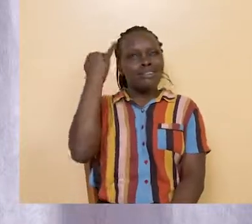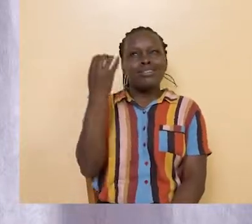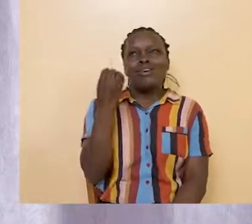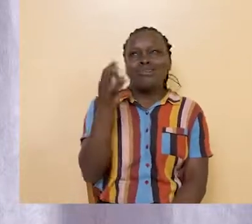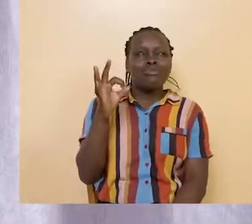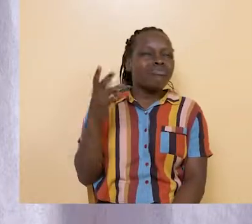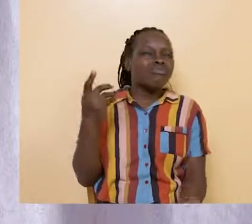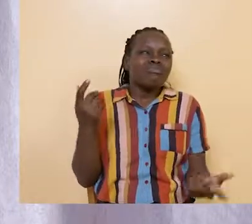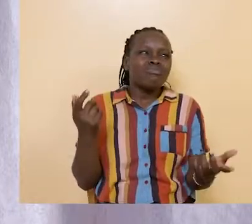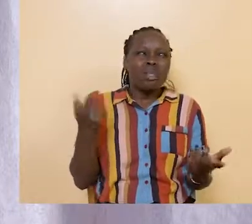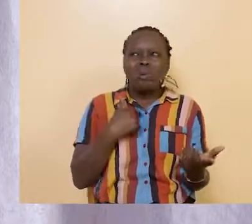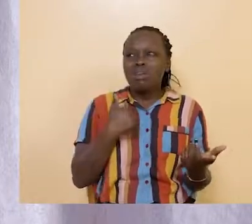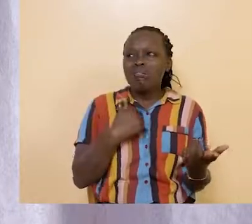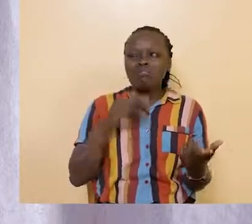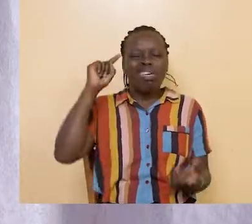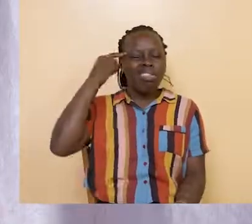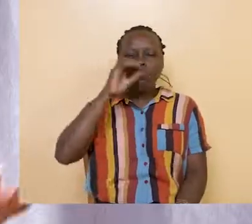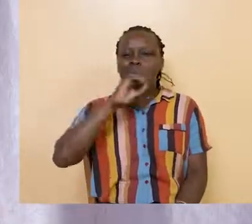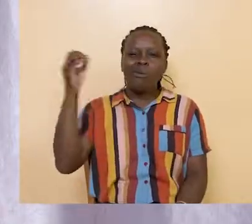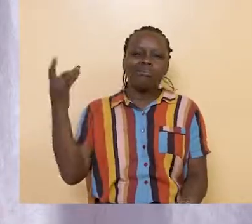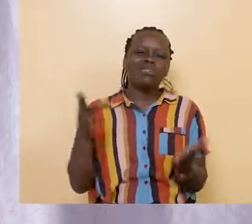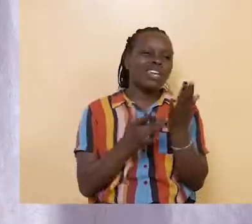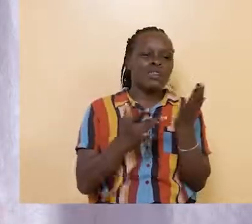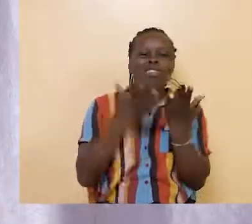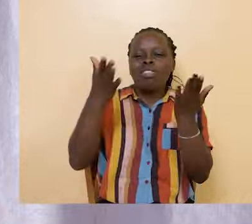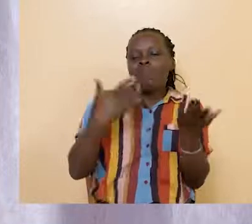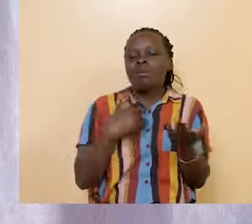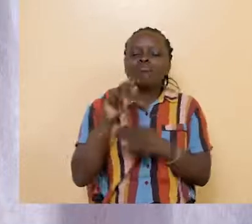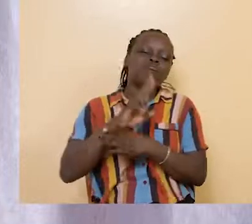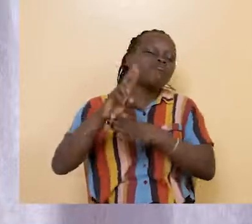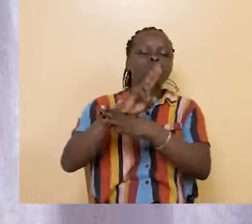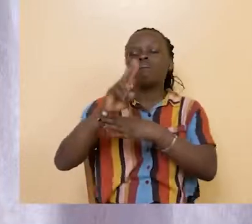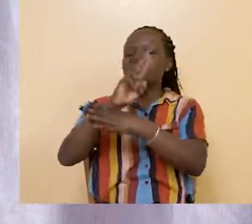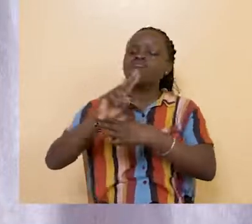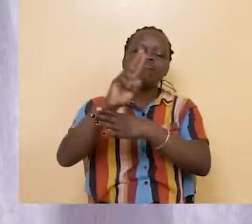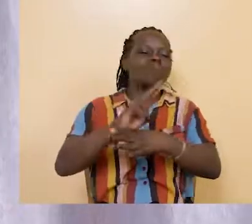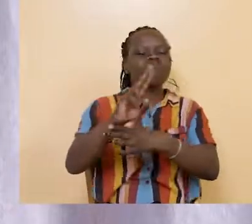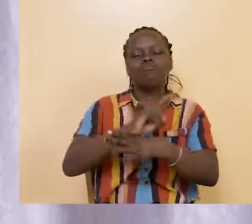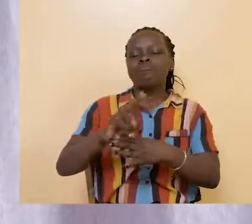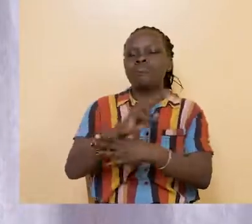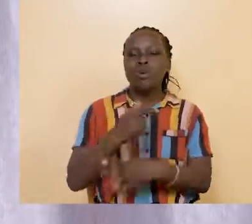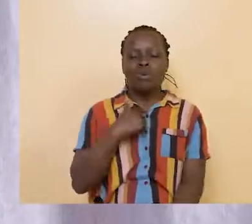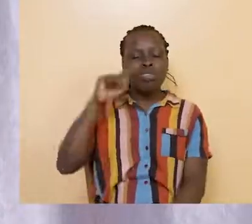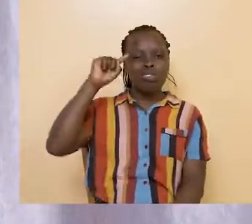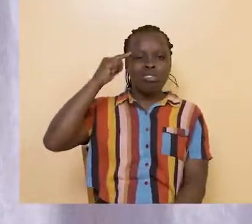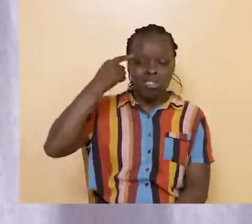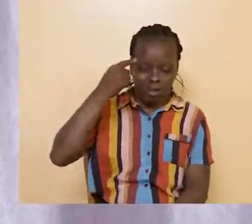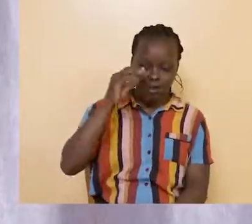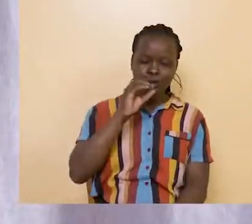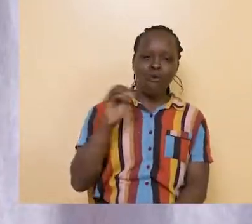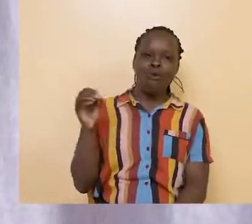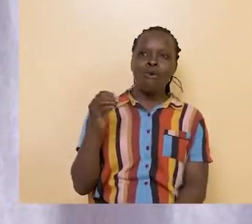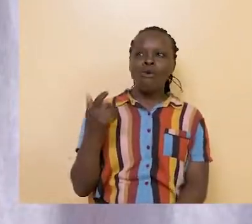of mindlessness. We don't think, I mean, technology is there, so let's just use it, right? And so we don't put thought, we don't